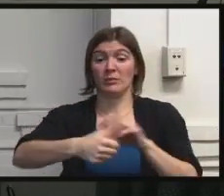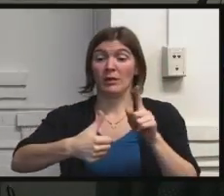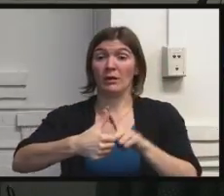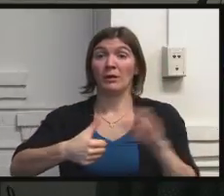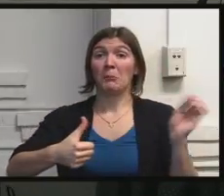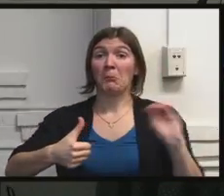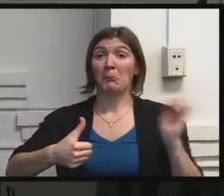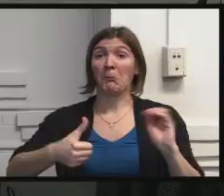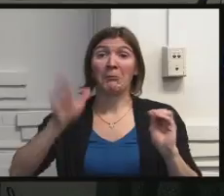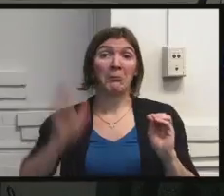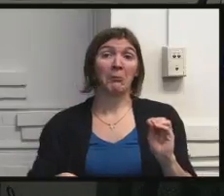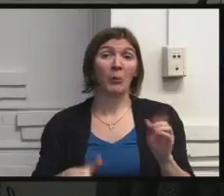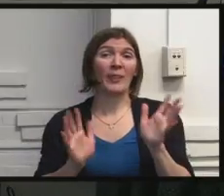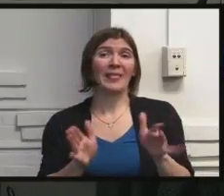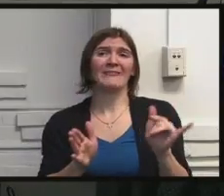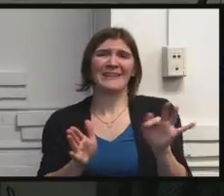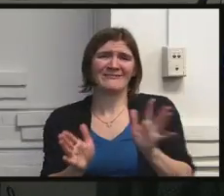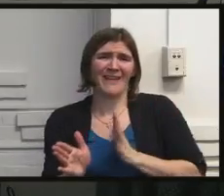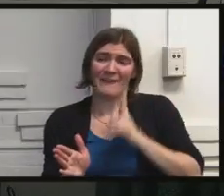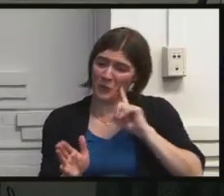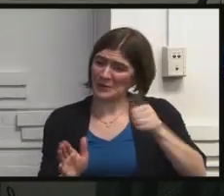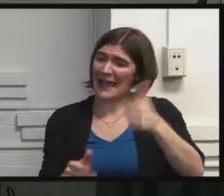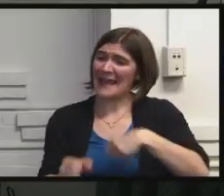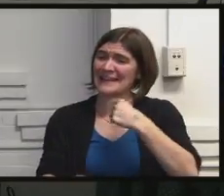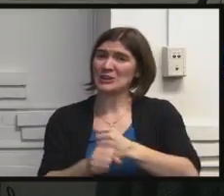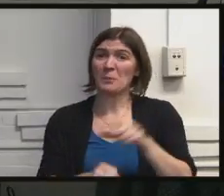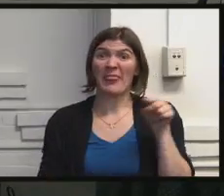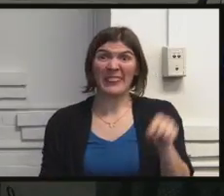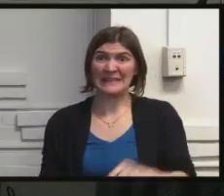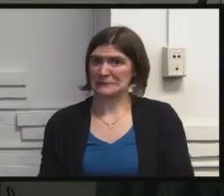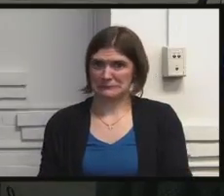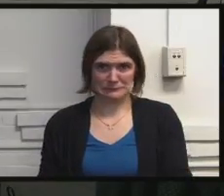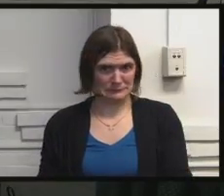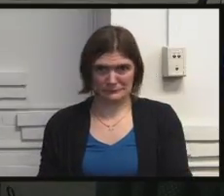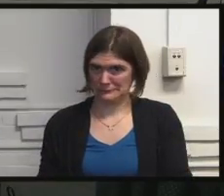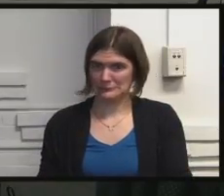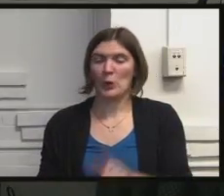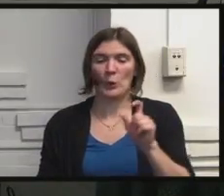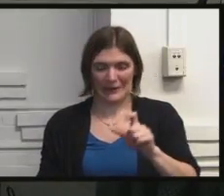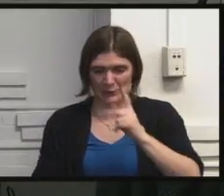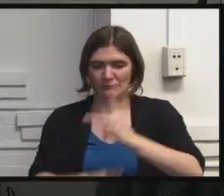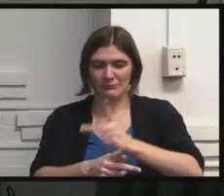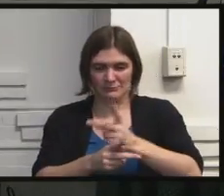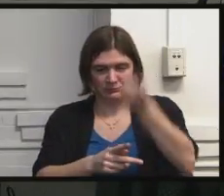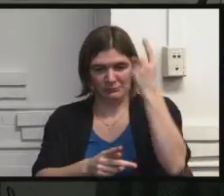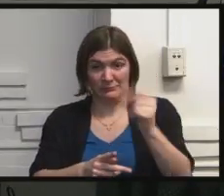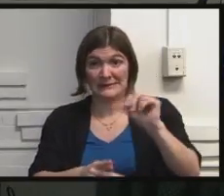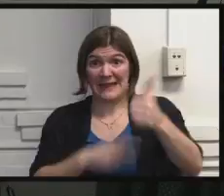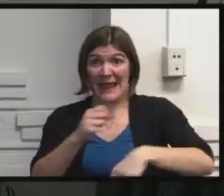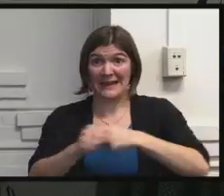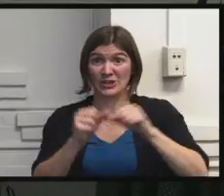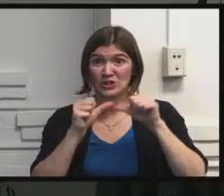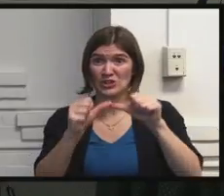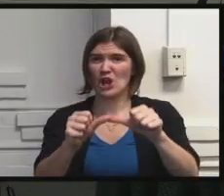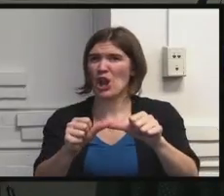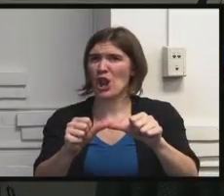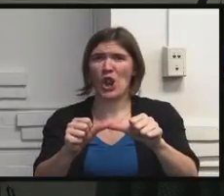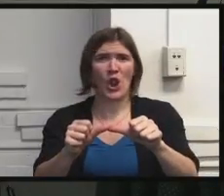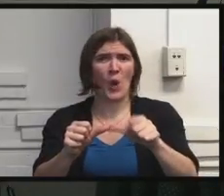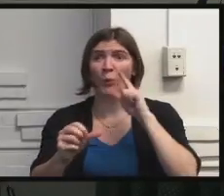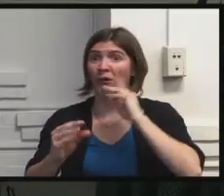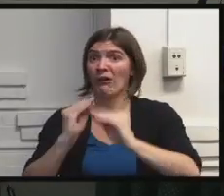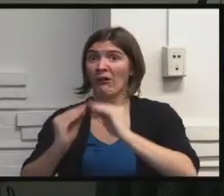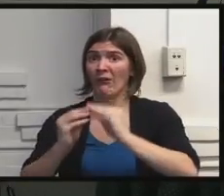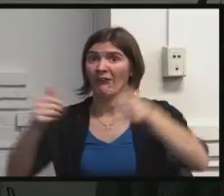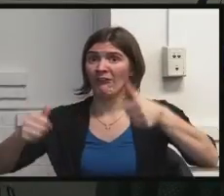going to need maintenance in the next 10 years. I think we can all safely say that this bridge is going to need maintenance in the next 10 years. That bridge deck is going to continue to need patching and